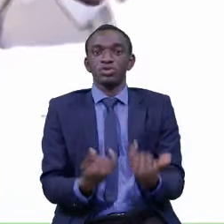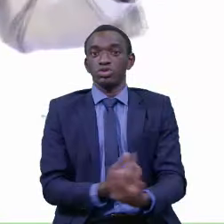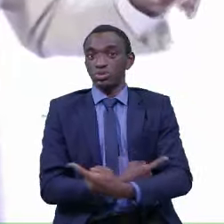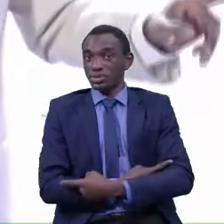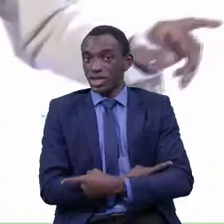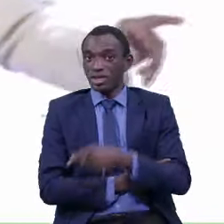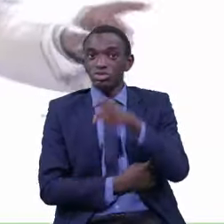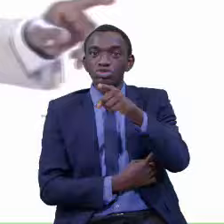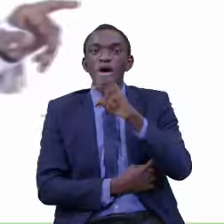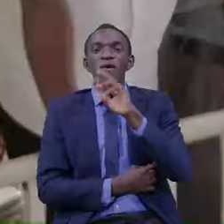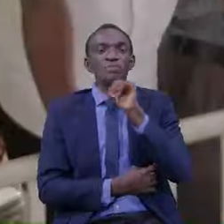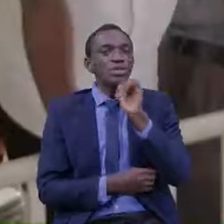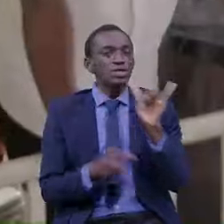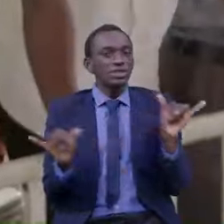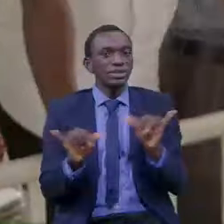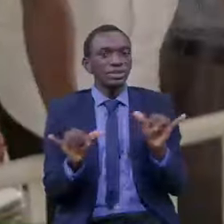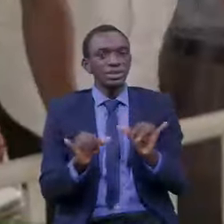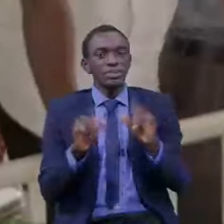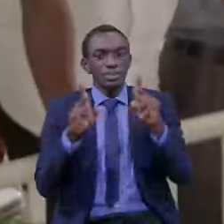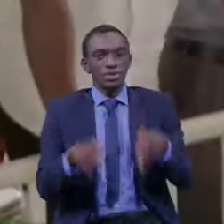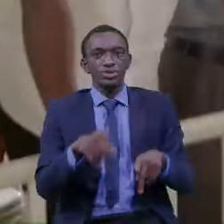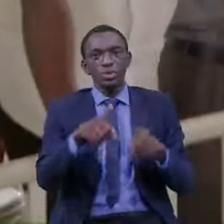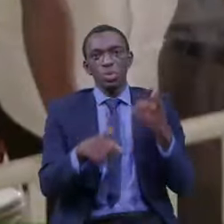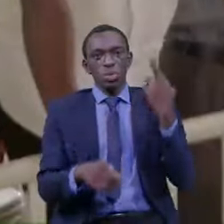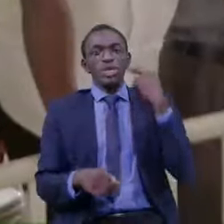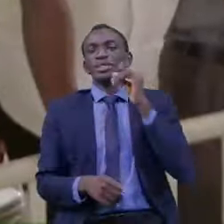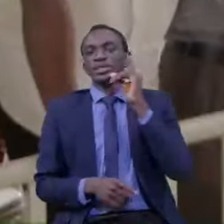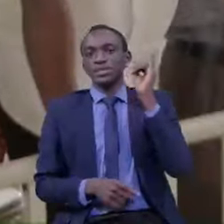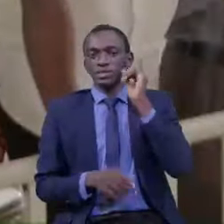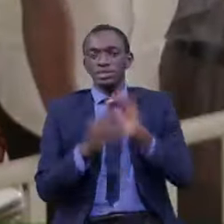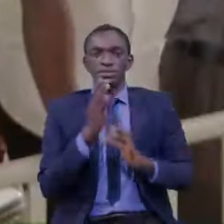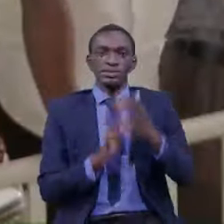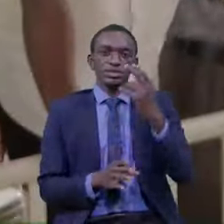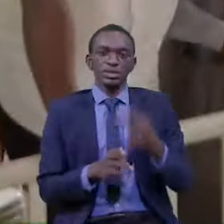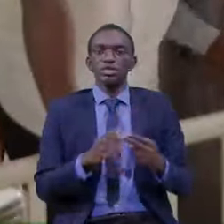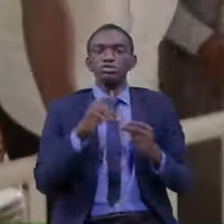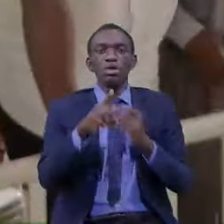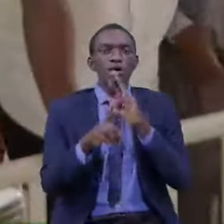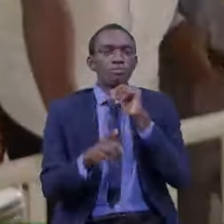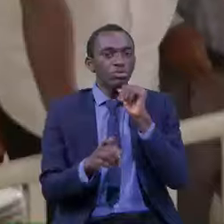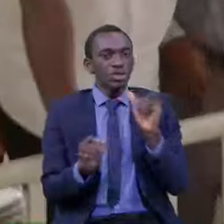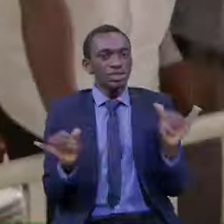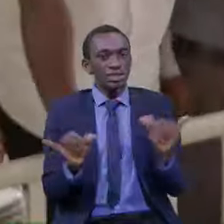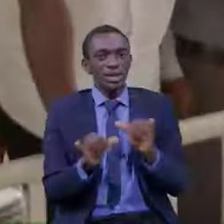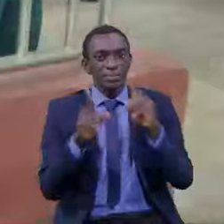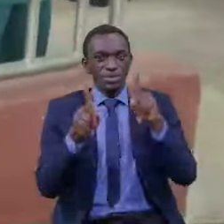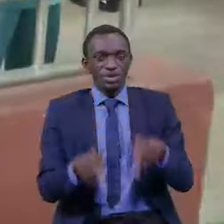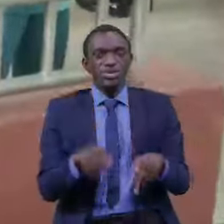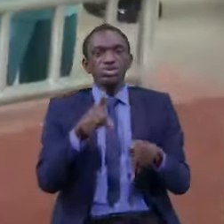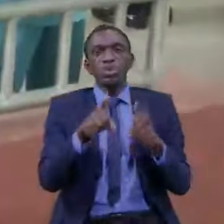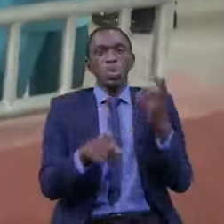person you were yesterday. You are not the man, the woman you were